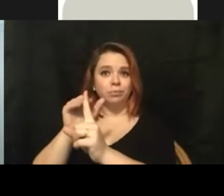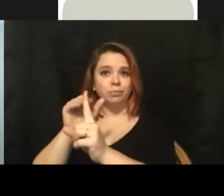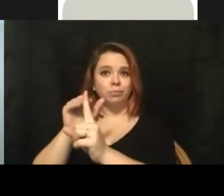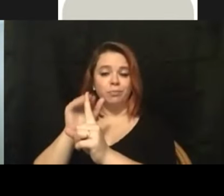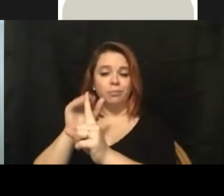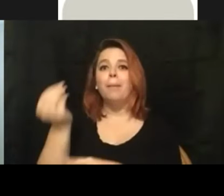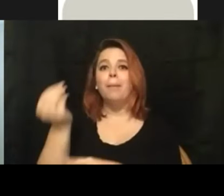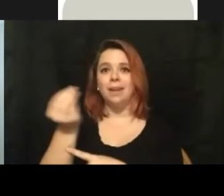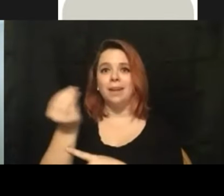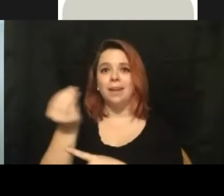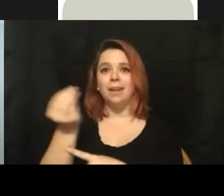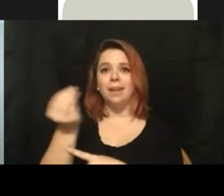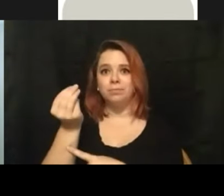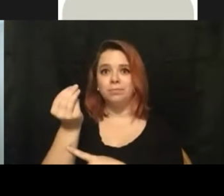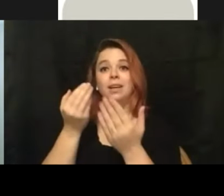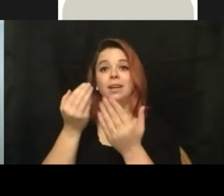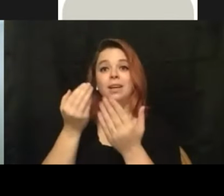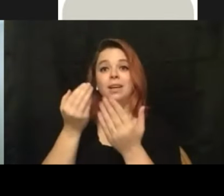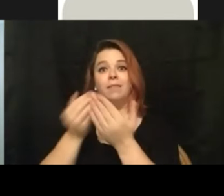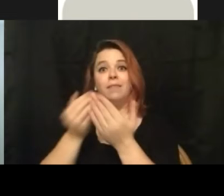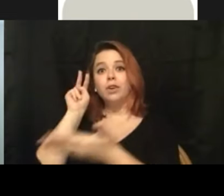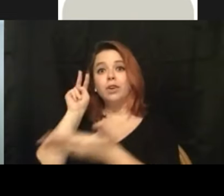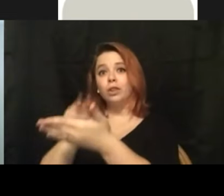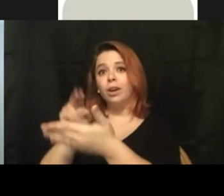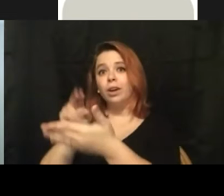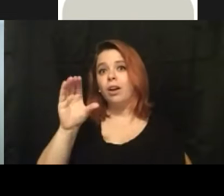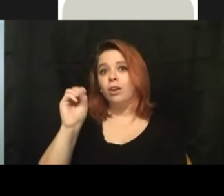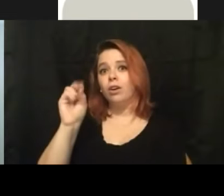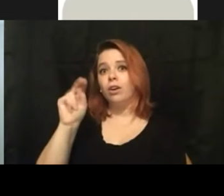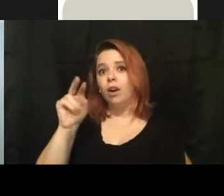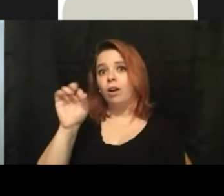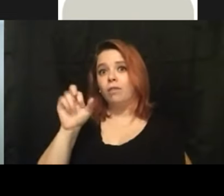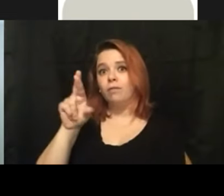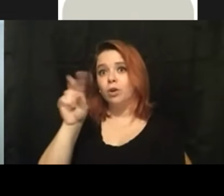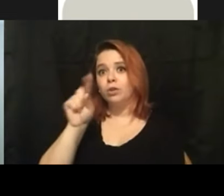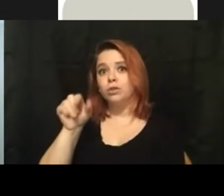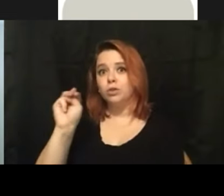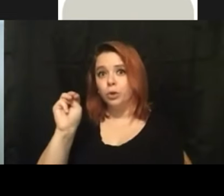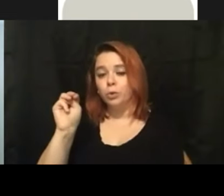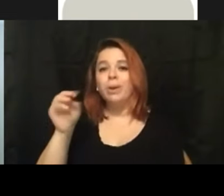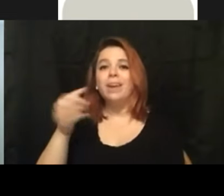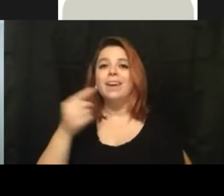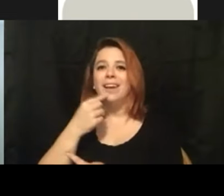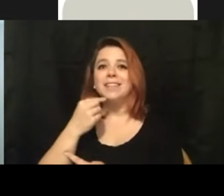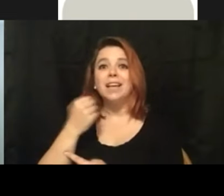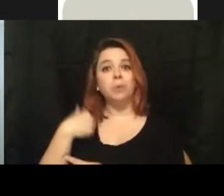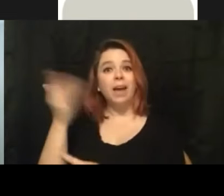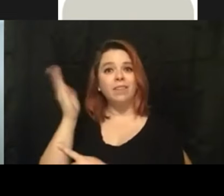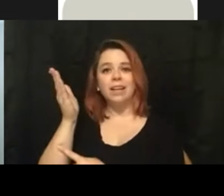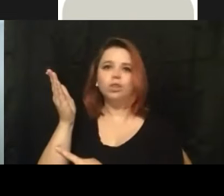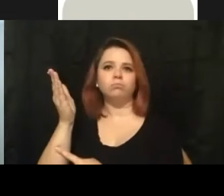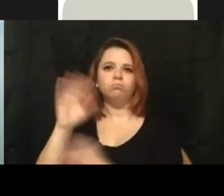look in Confer Zoom, it shows that there is a lecture. There is no lecture on Monday. Monday, you are just taking